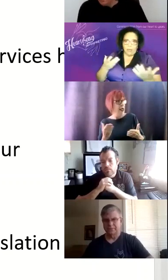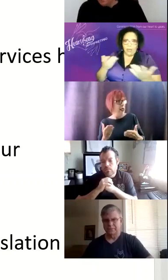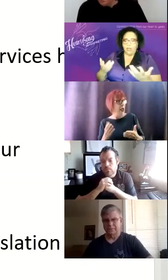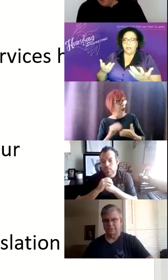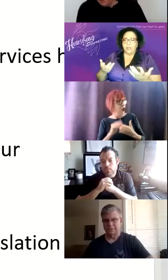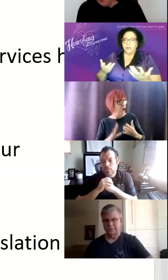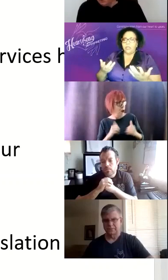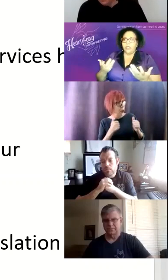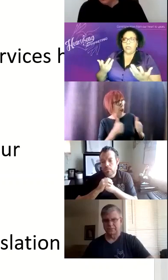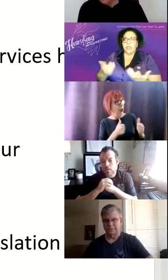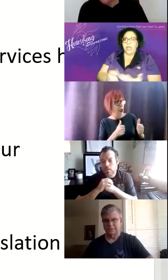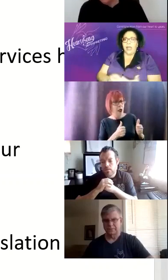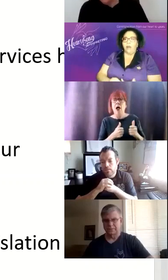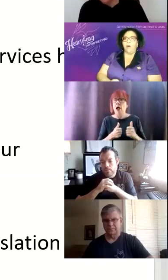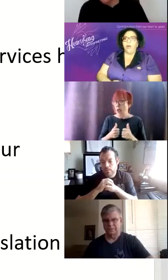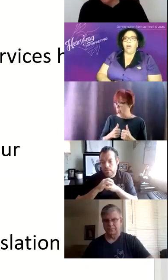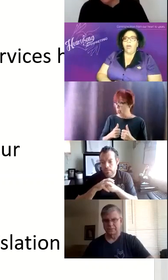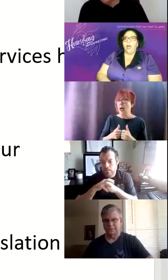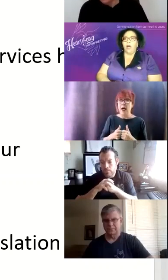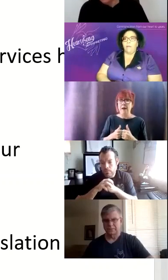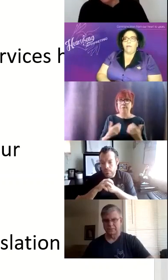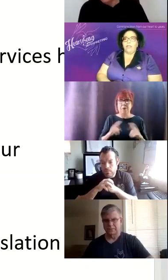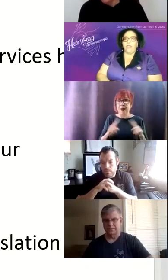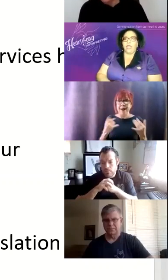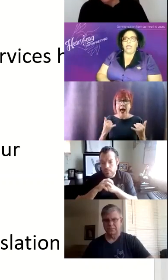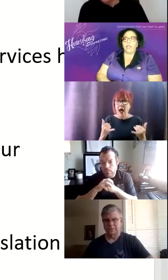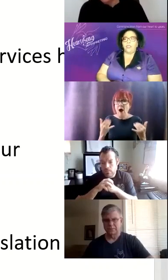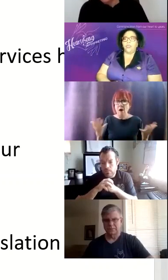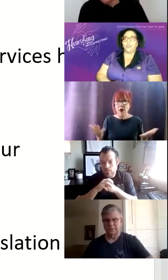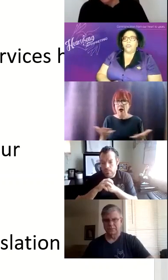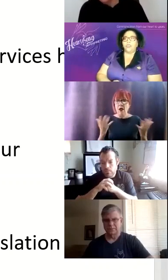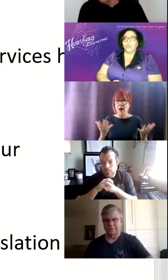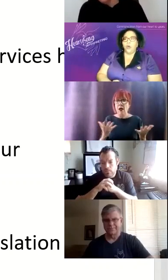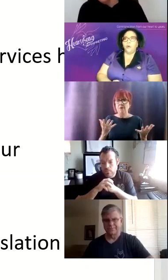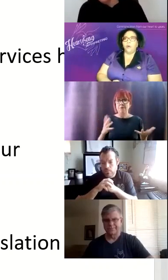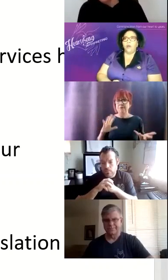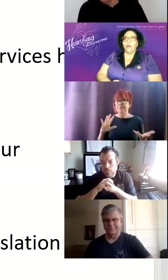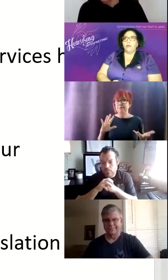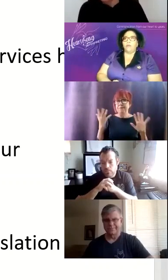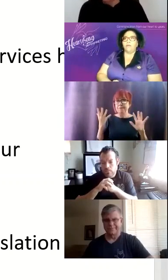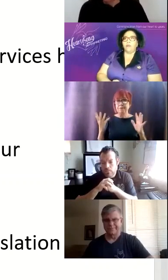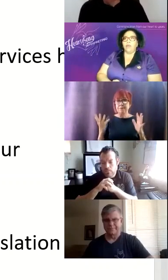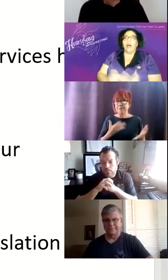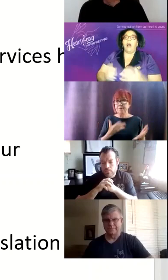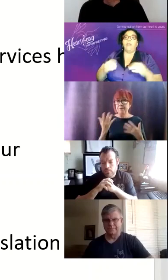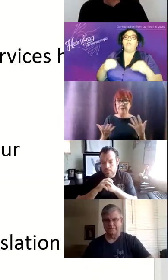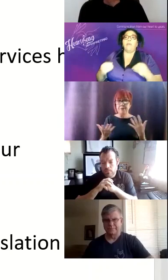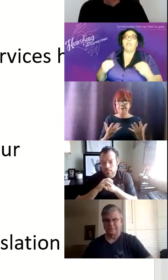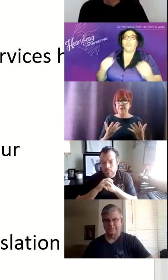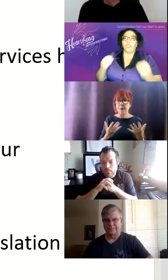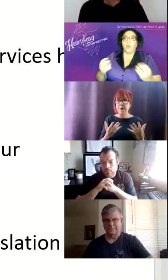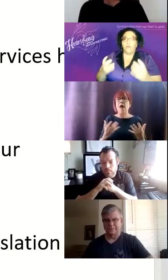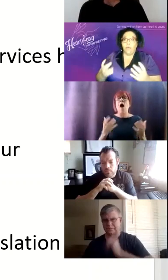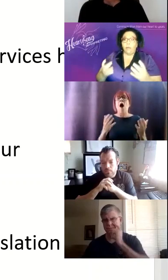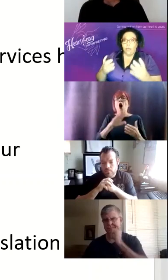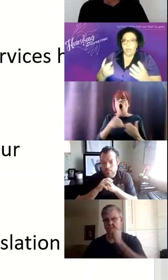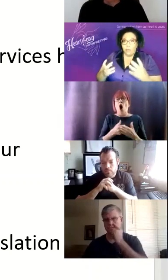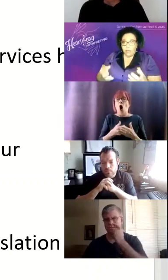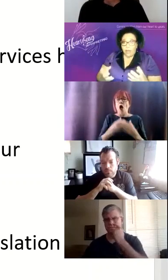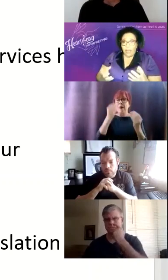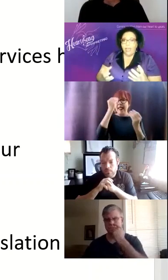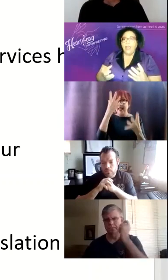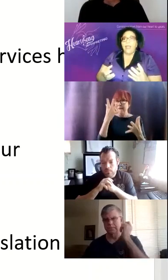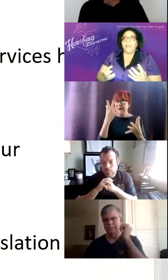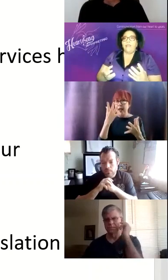up depending on the situation. And now everything is so, all the information is so available in